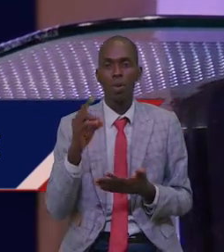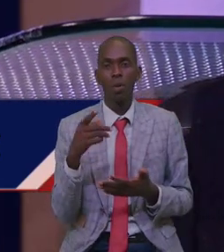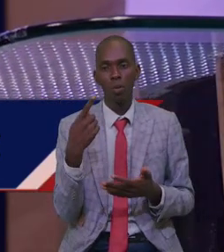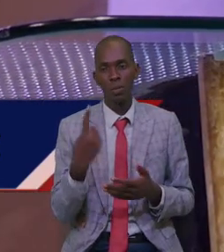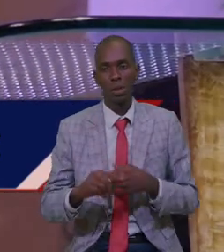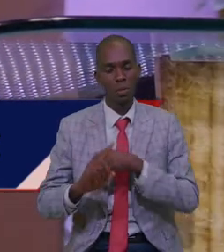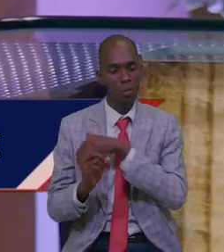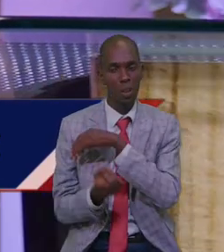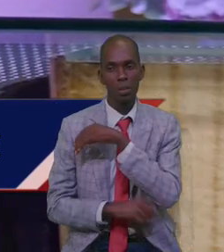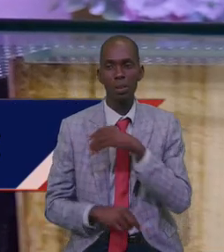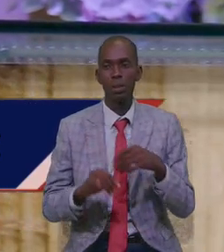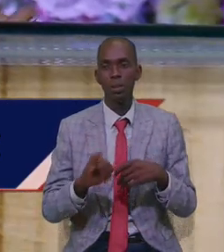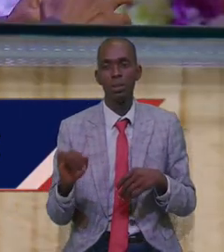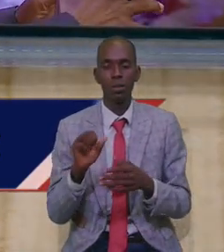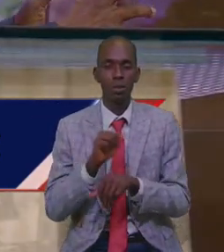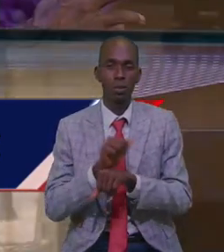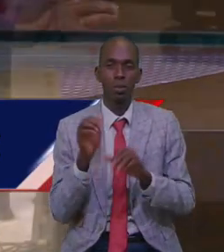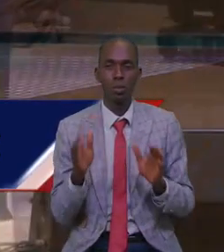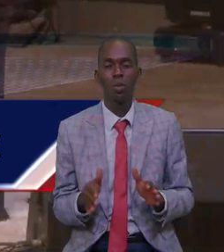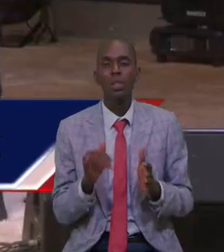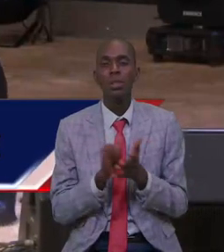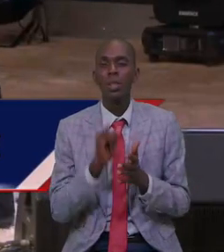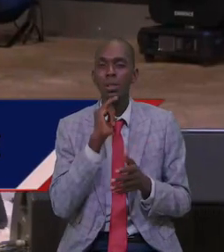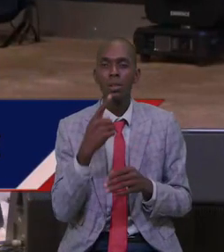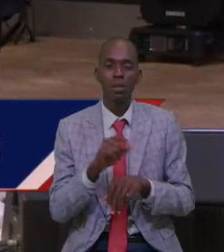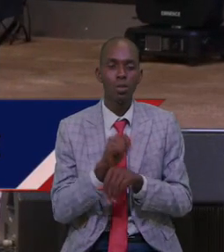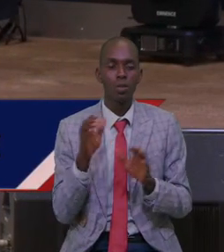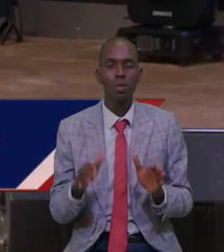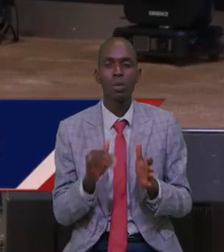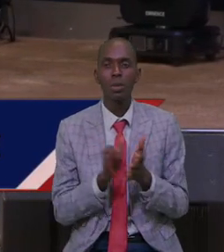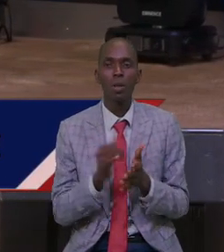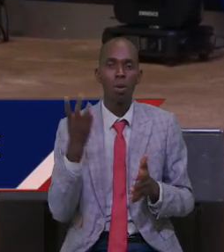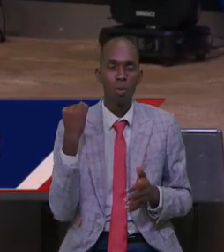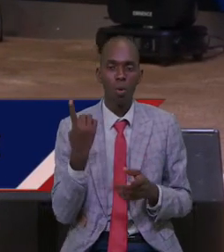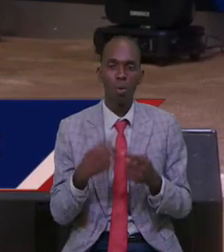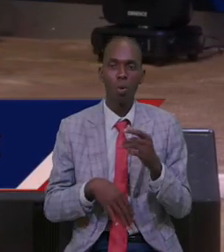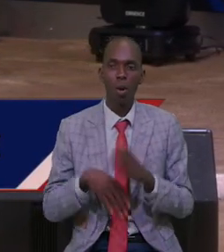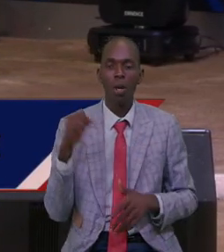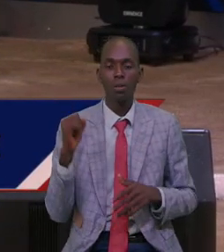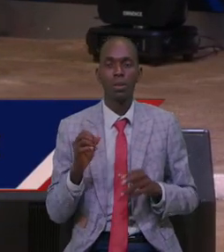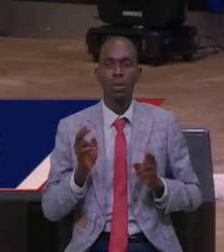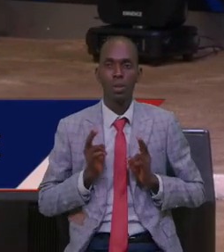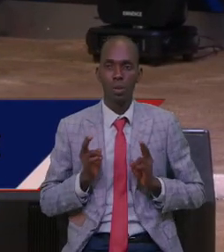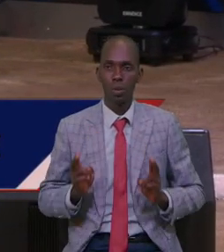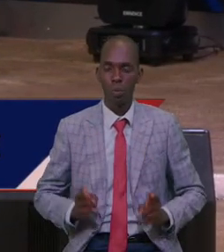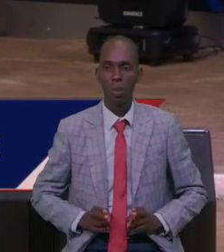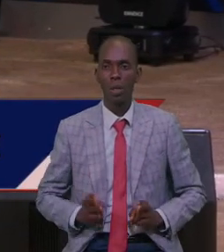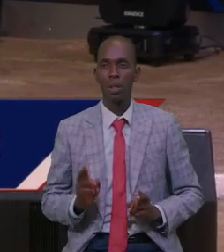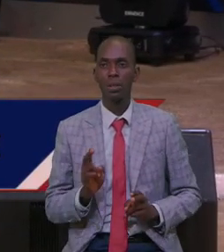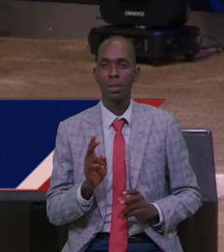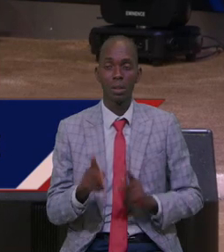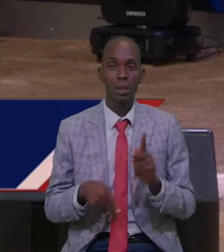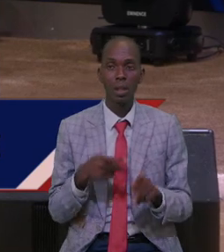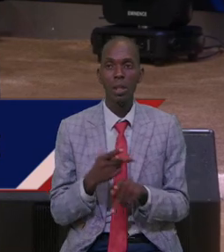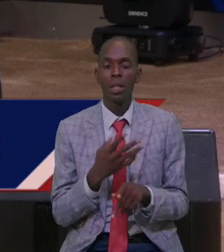divinity of the smiting stone, that's the stone that was cut without human hand, and then it